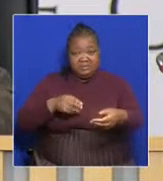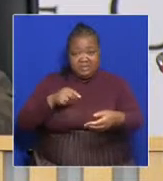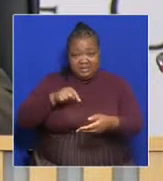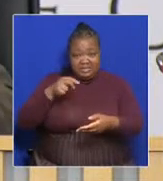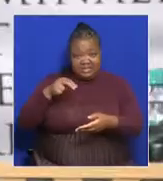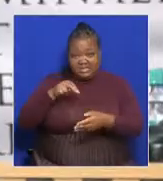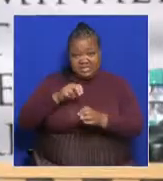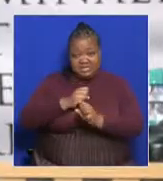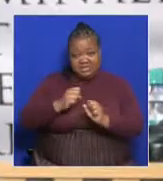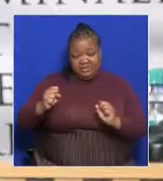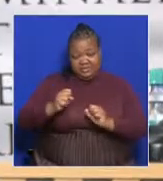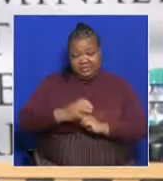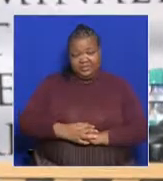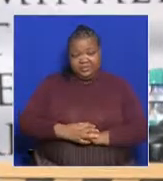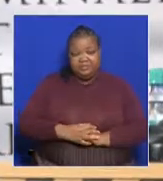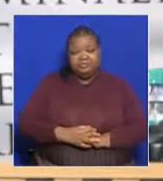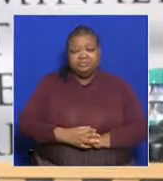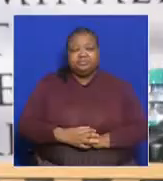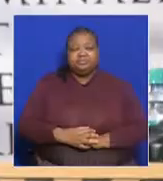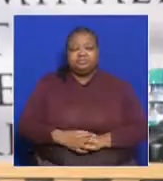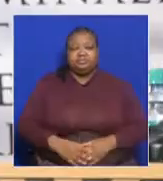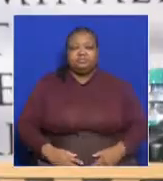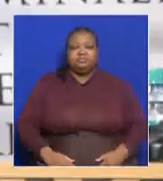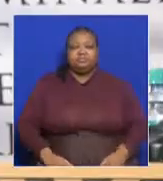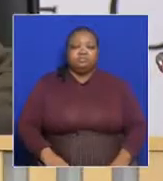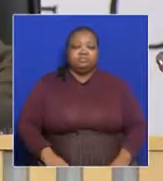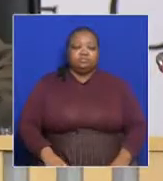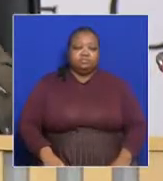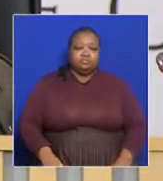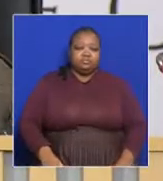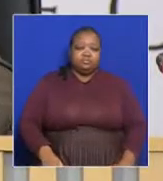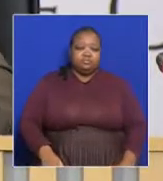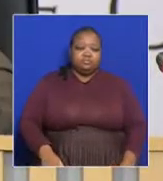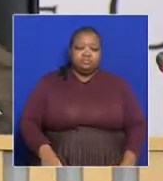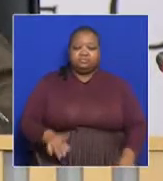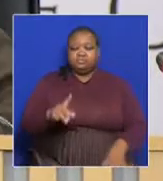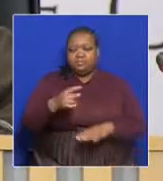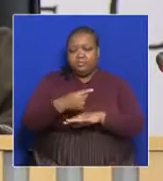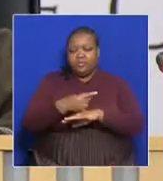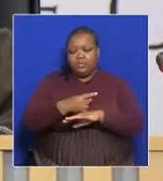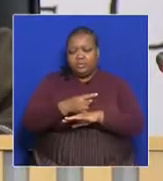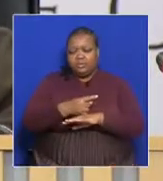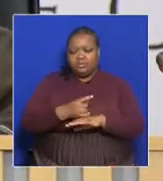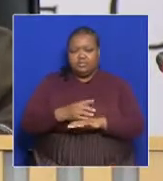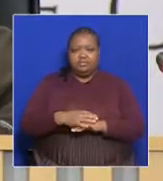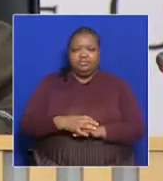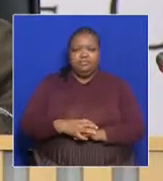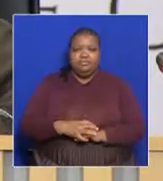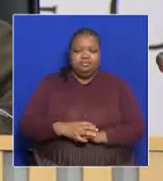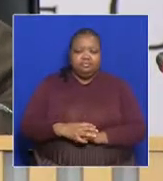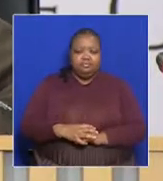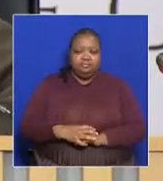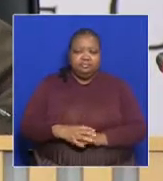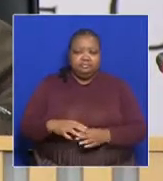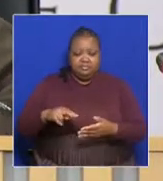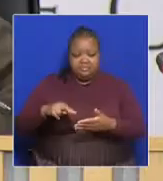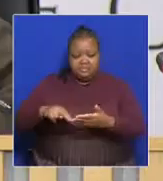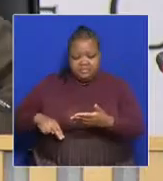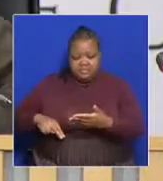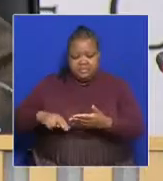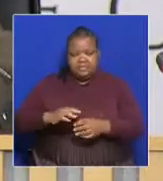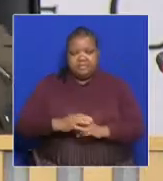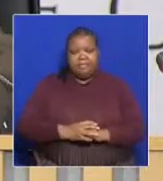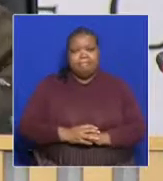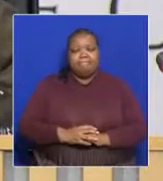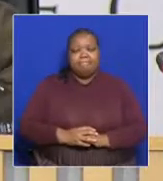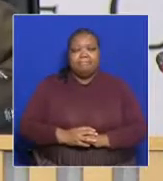So you Okay. wouldn't know who the No, authors... sorry, just one Sorry. second, Commissioner. It may be something that I... Yeah, but the front page